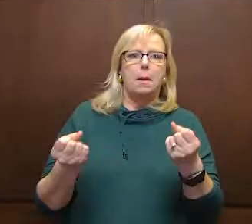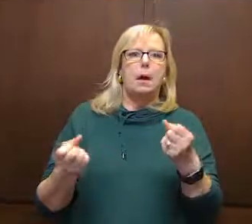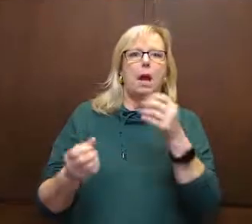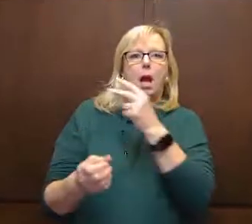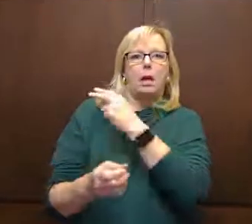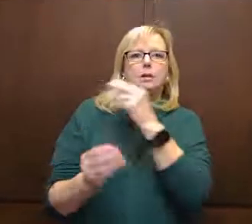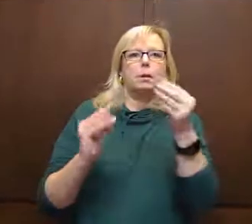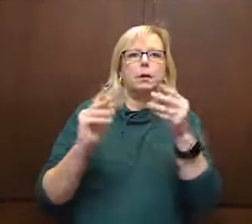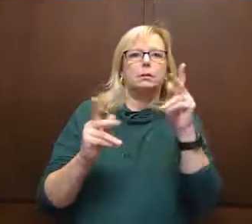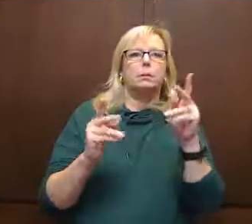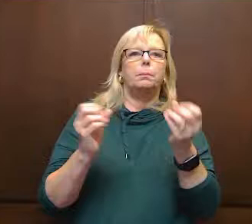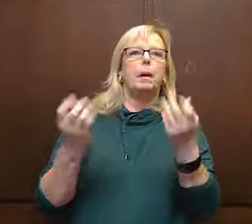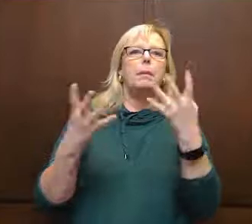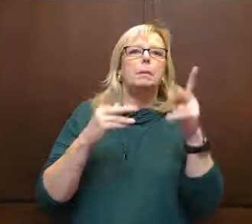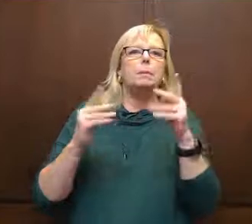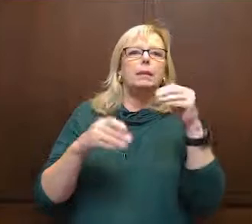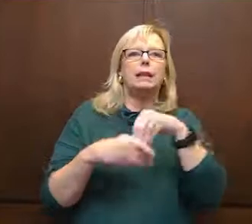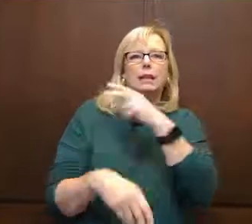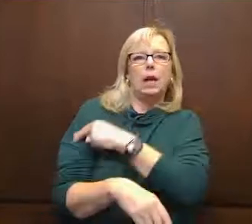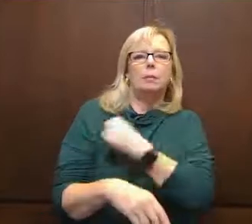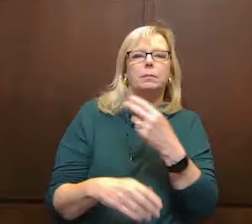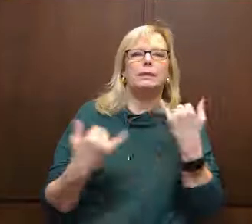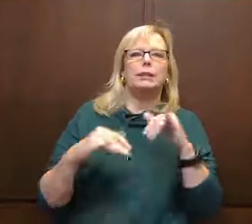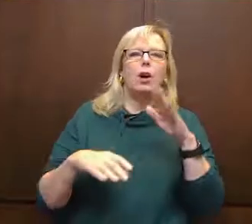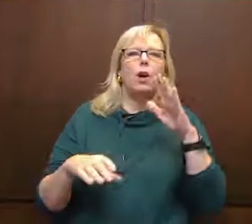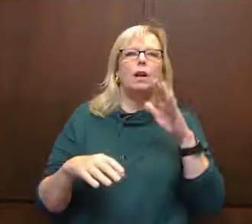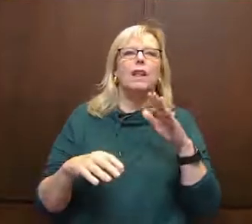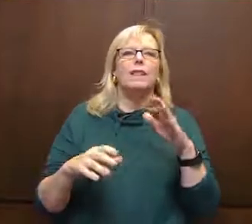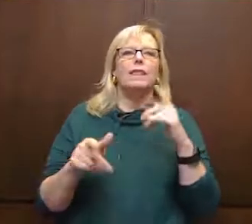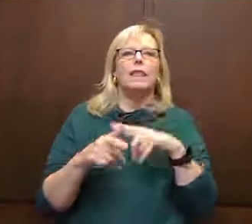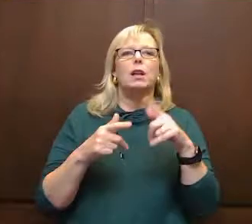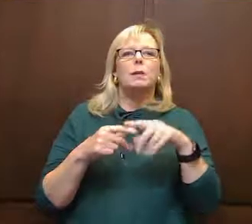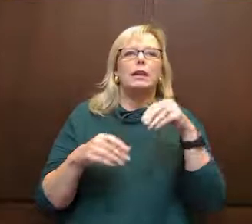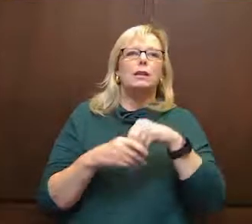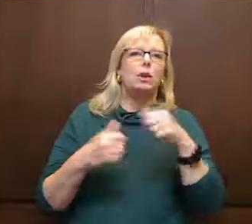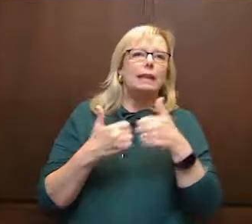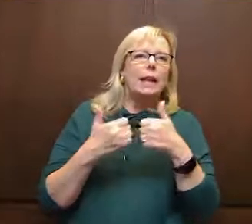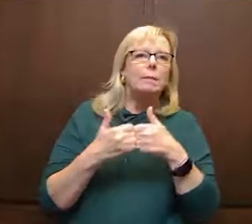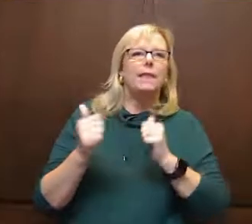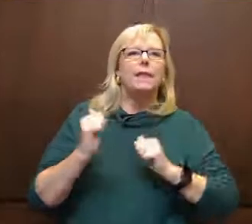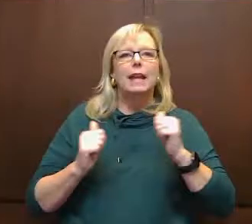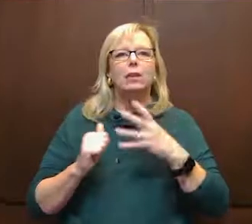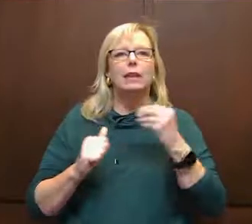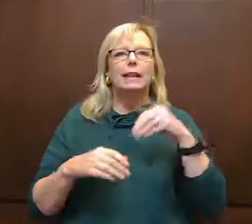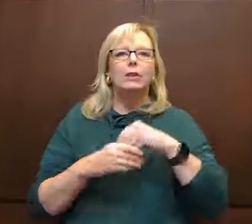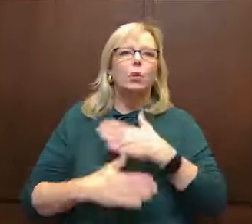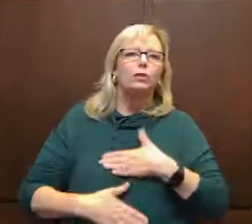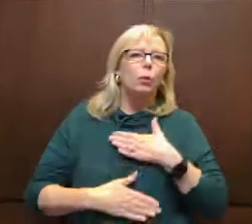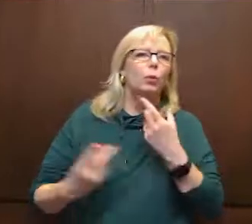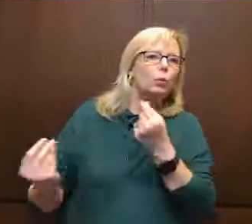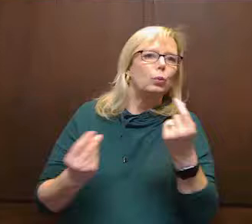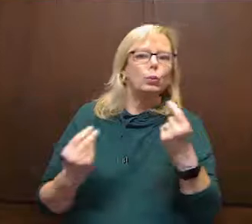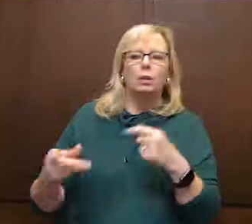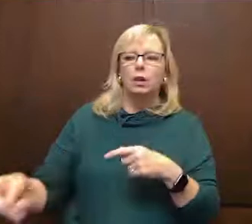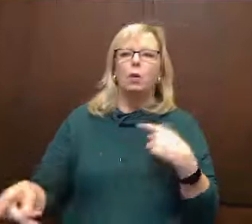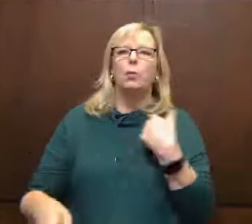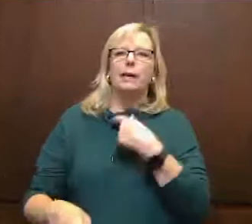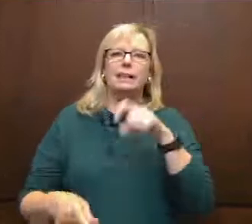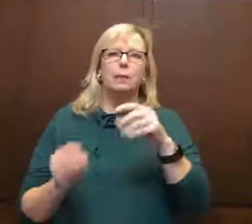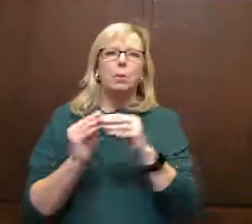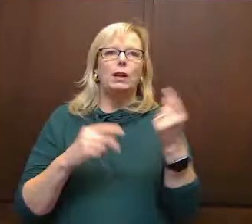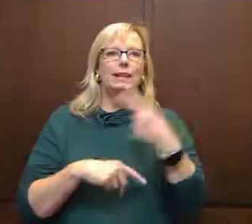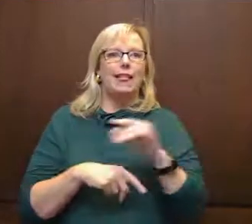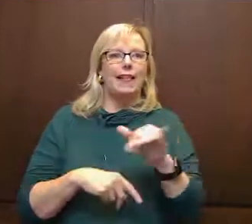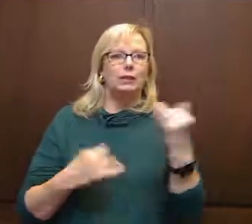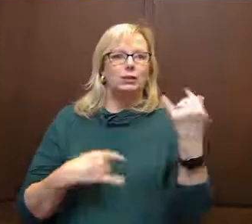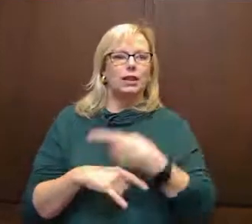up a little bit, but still it will only be back to indoor gaming, theaters, and a little bit of indoor recreation. Well, and we need more days like today. If you